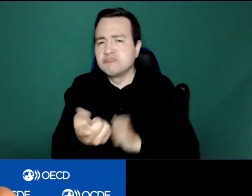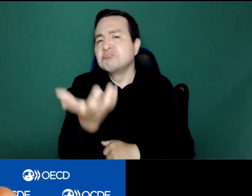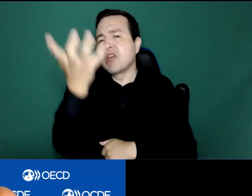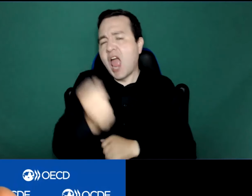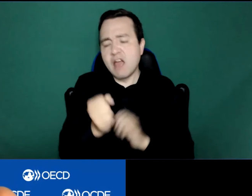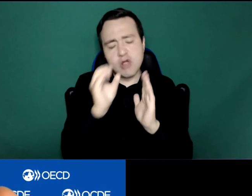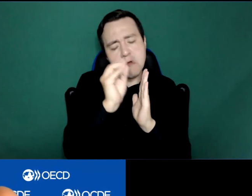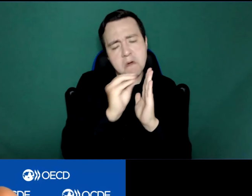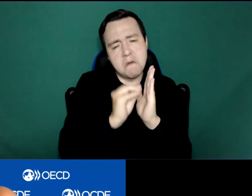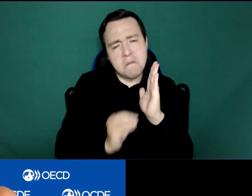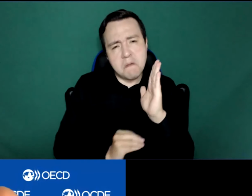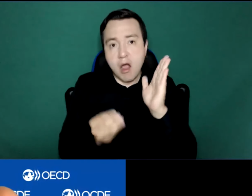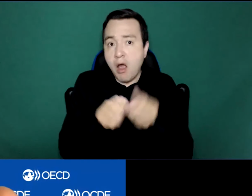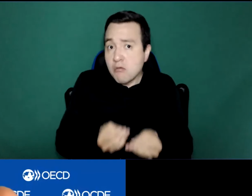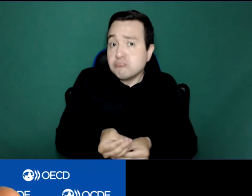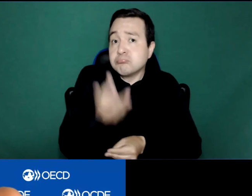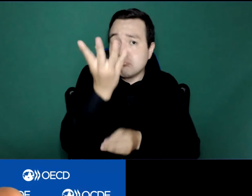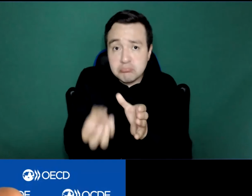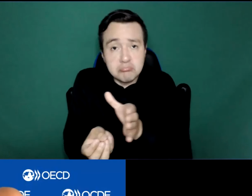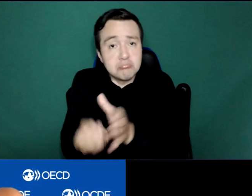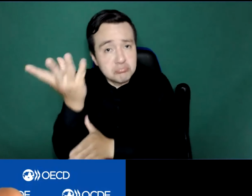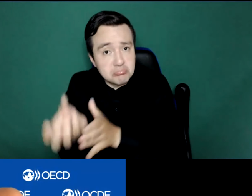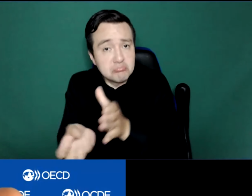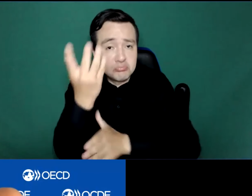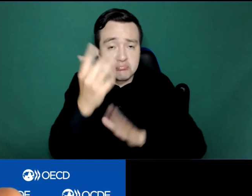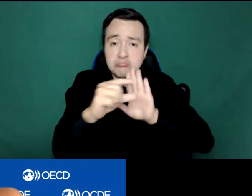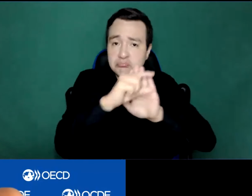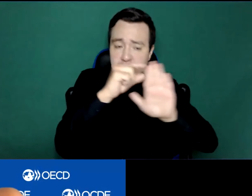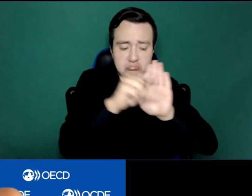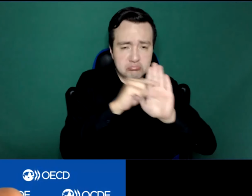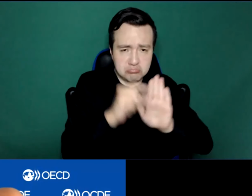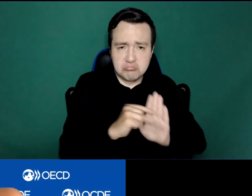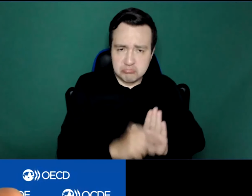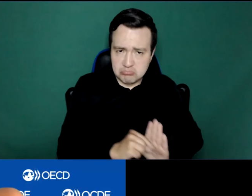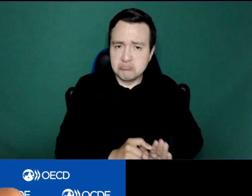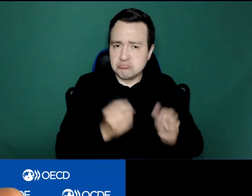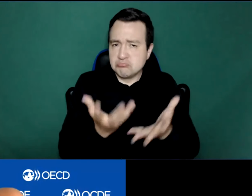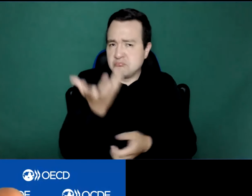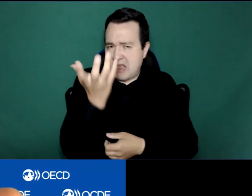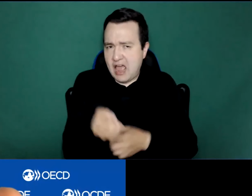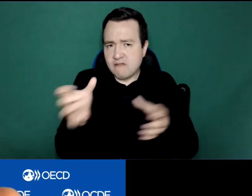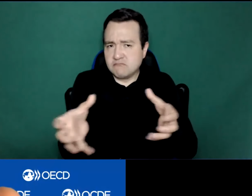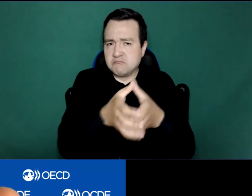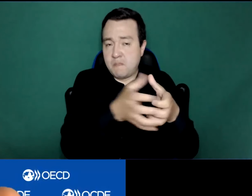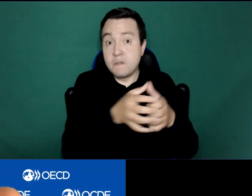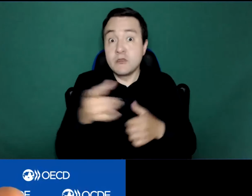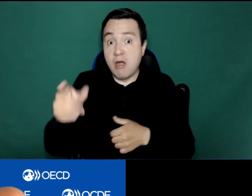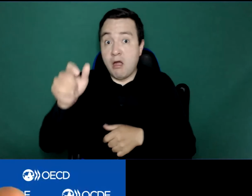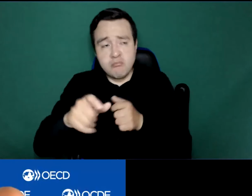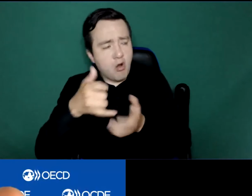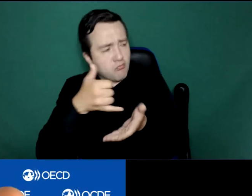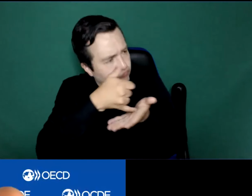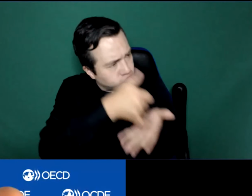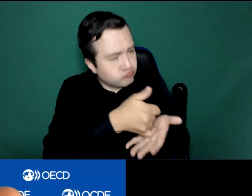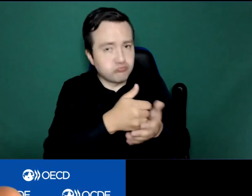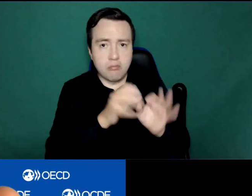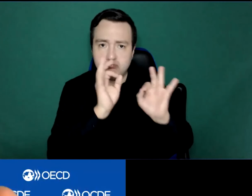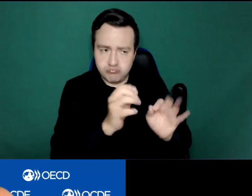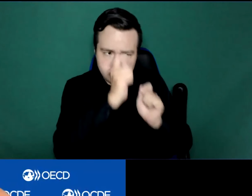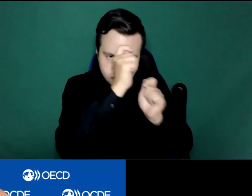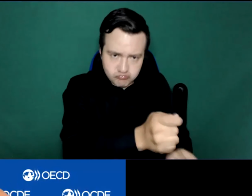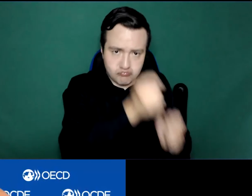Health in 2013. He holds a PhD in public administration with a focus on health policy from New York University.